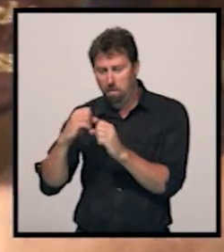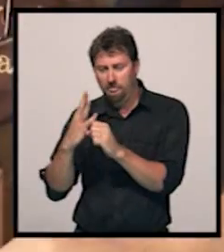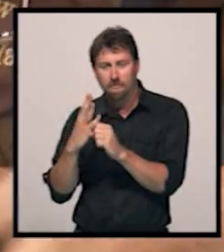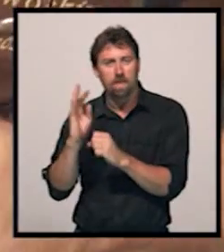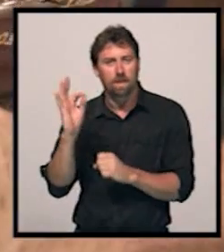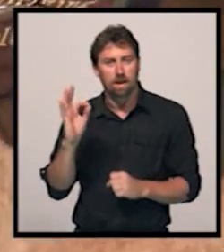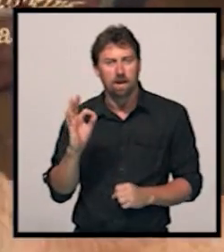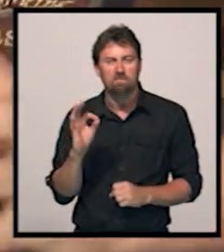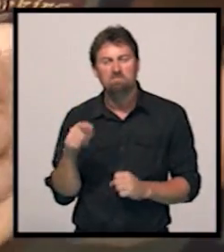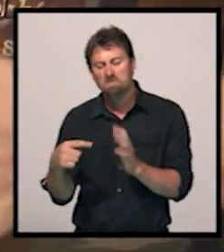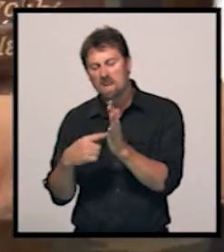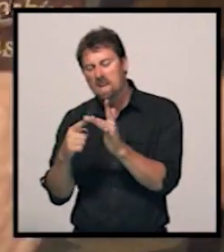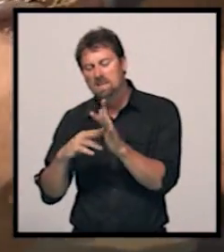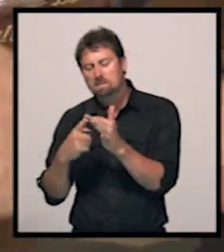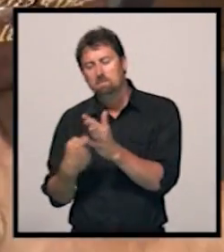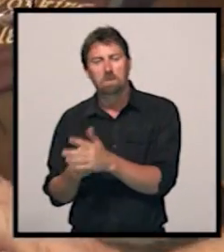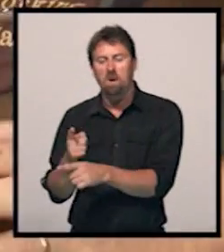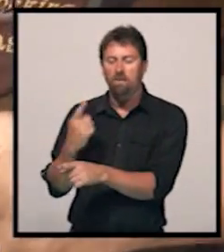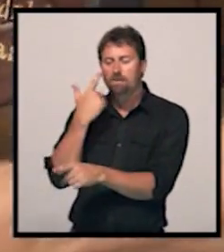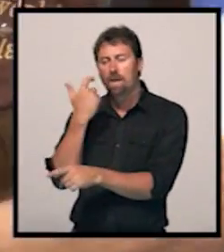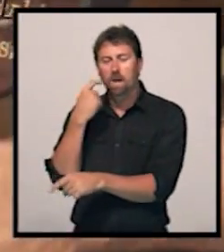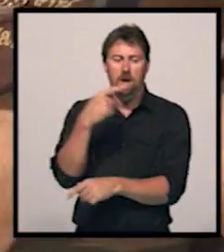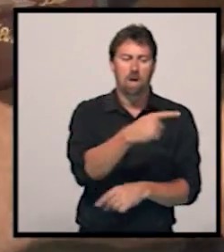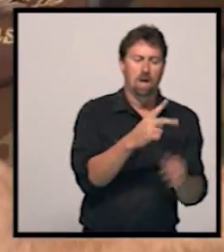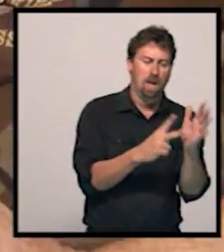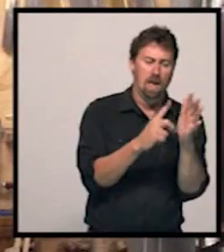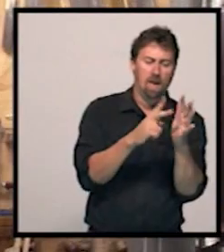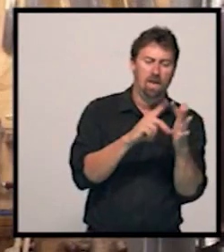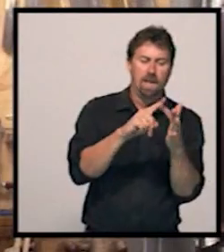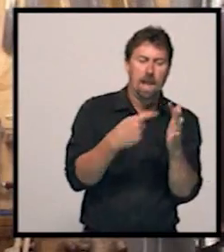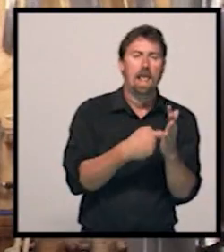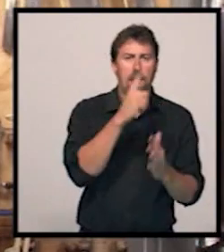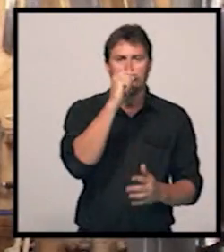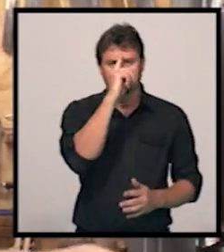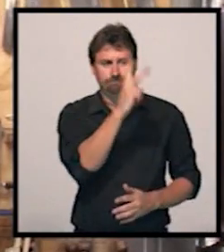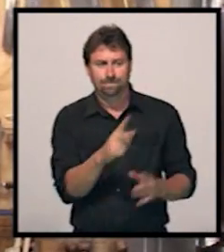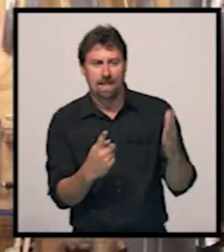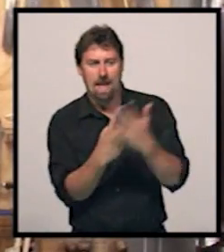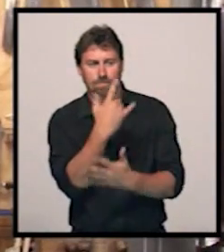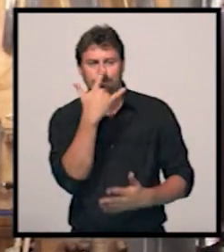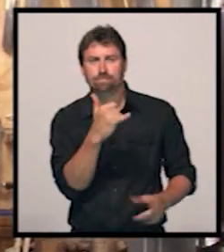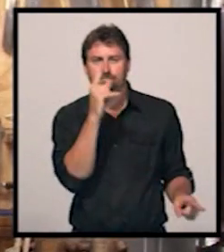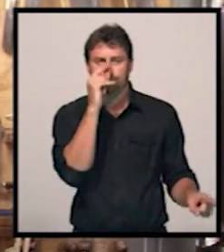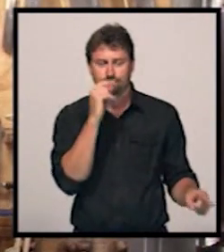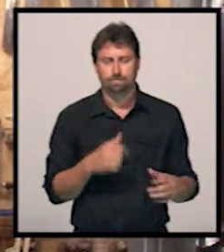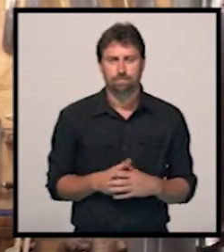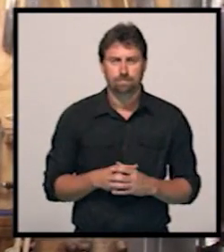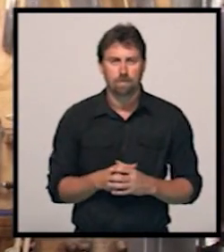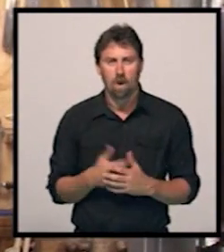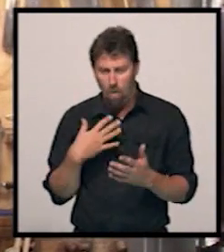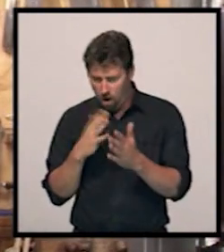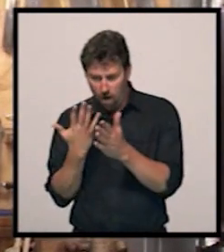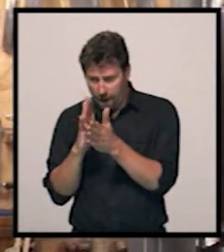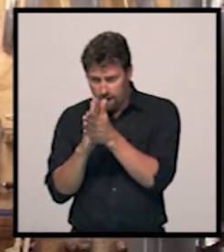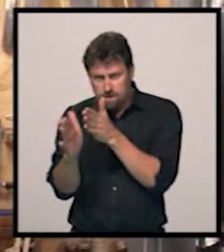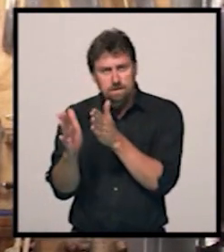to veneers, but in solid timber it also has the same effect. Now I've worked out what depth I want the lid off. Bearing in